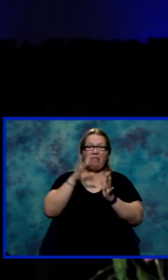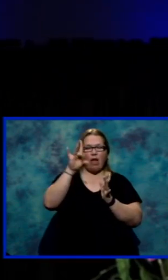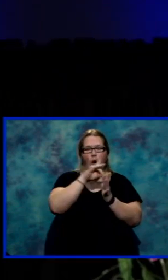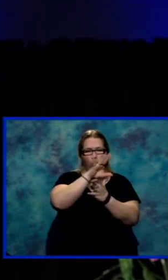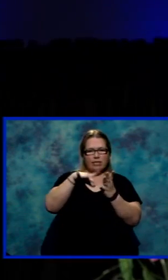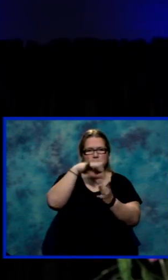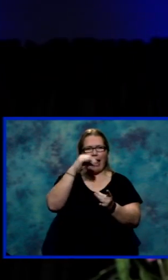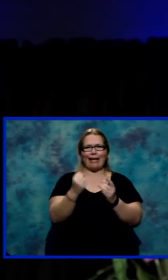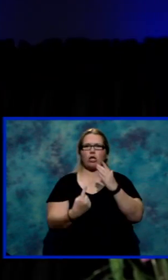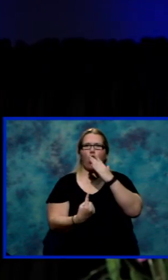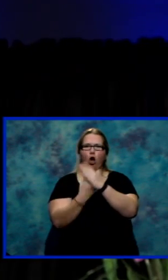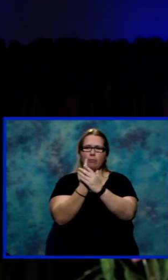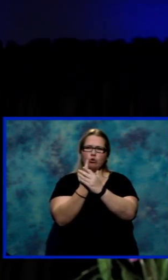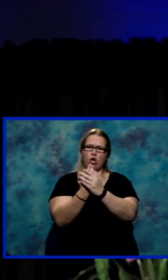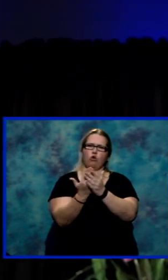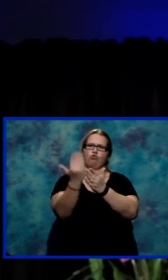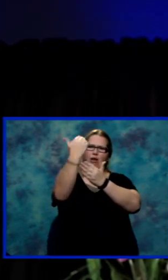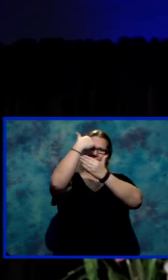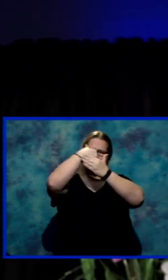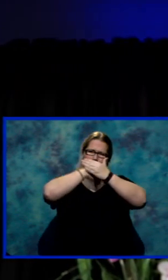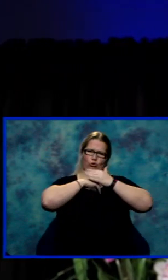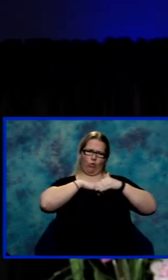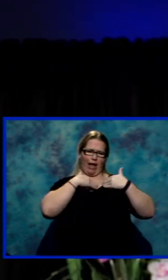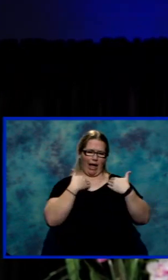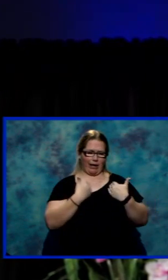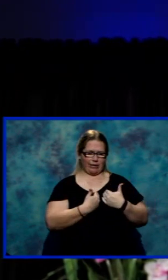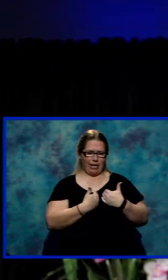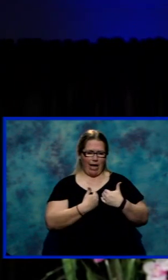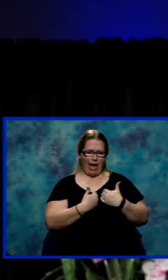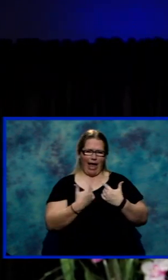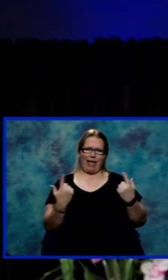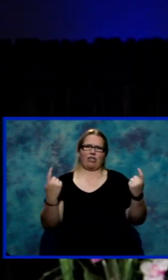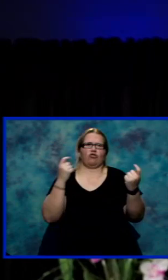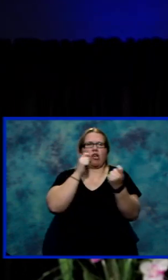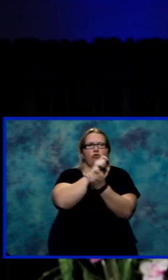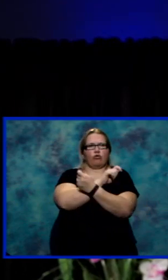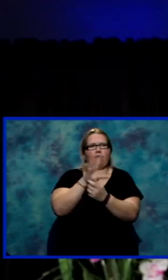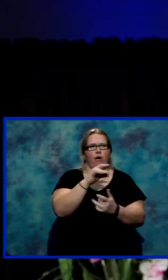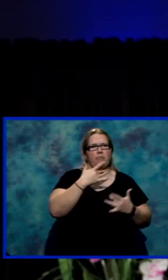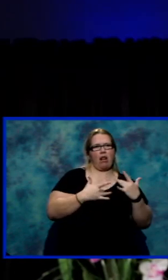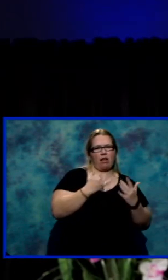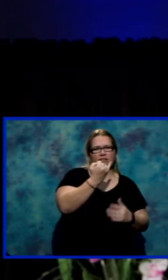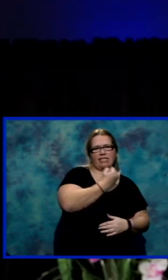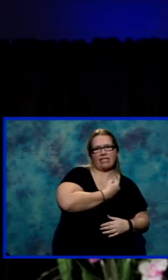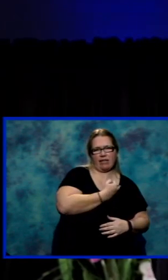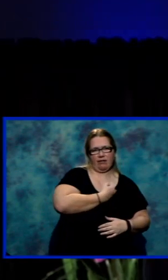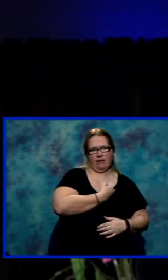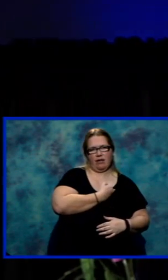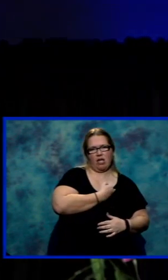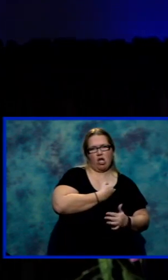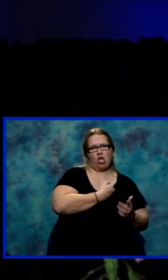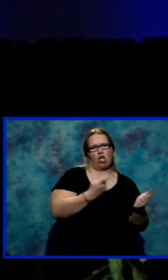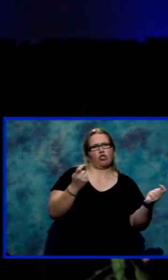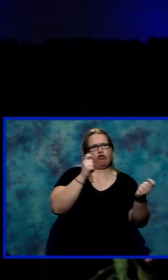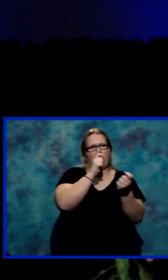opportunity to come into your heart and transform you from the life of sin and loss of purpose to a life